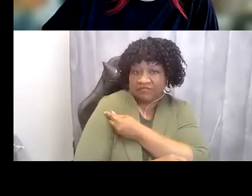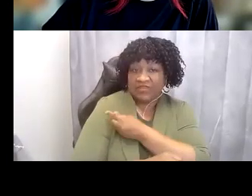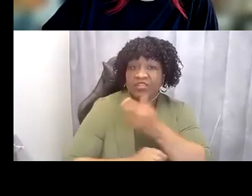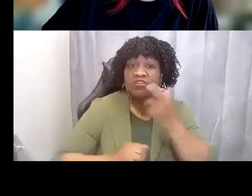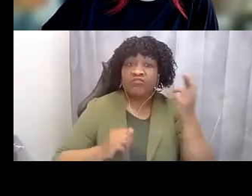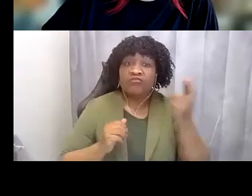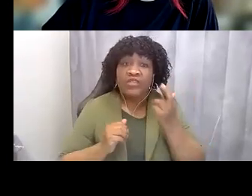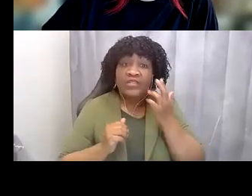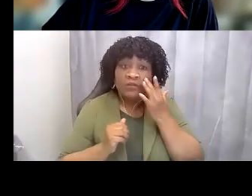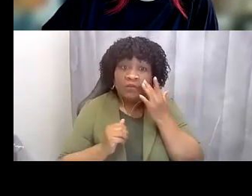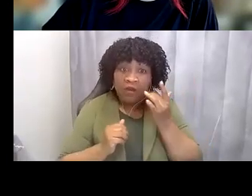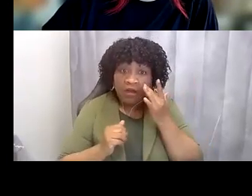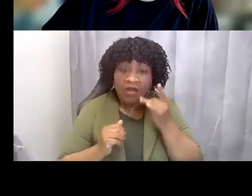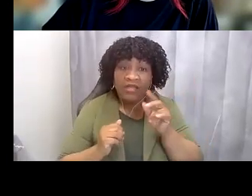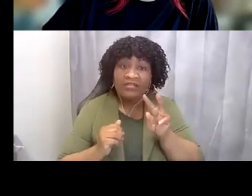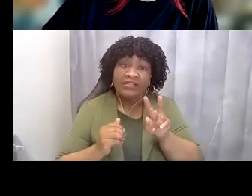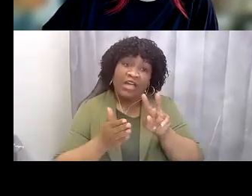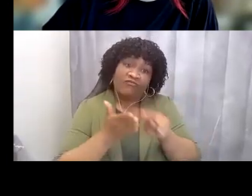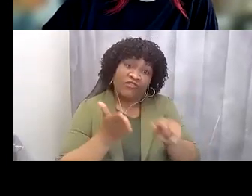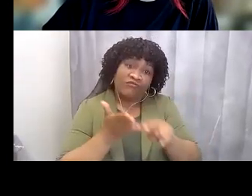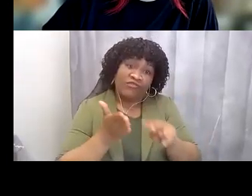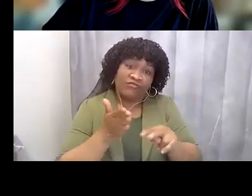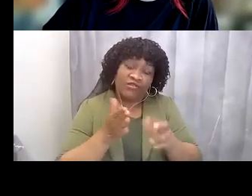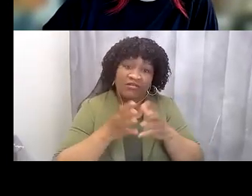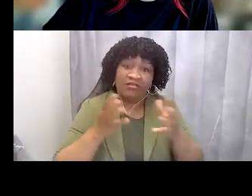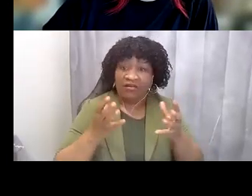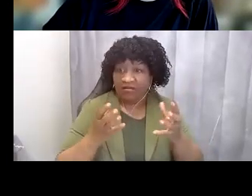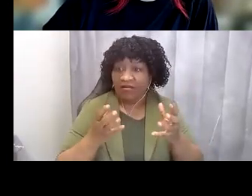read a lot of the slides, I know